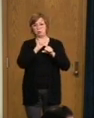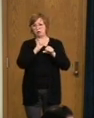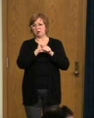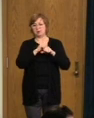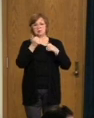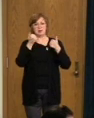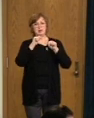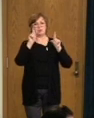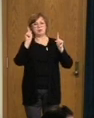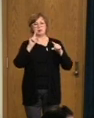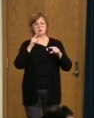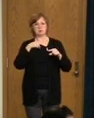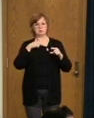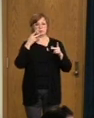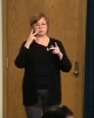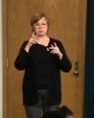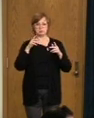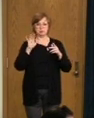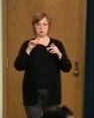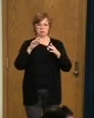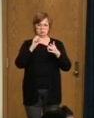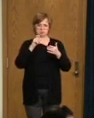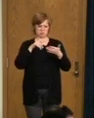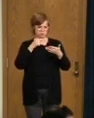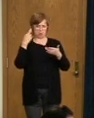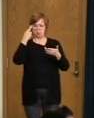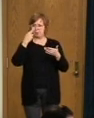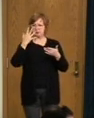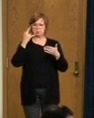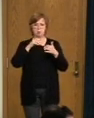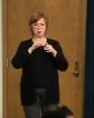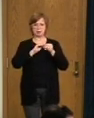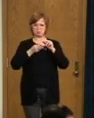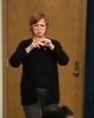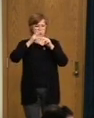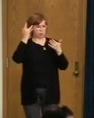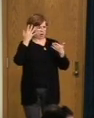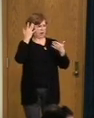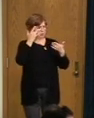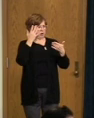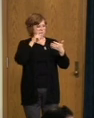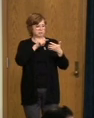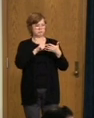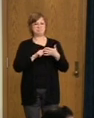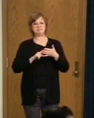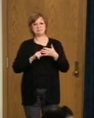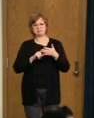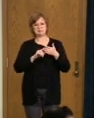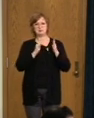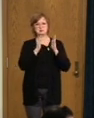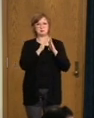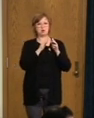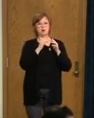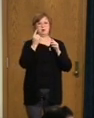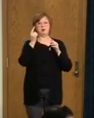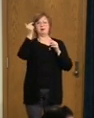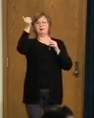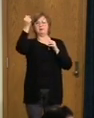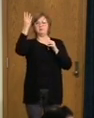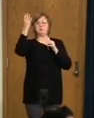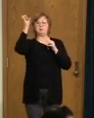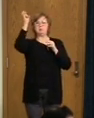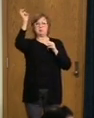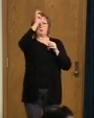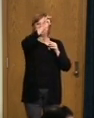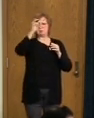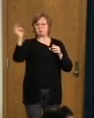in Saskatchewan, we aren't having super spreader events, but we are having small case numbers throughout Saskatchewan. And so there's no place where